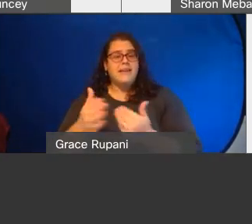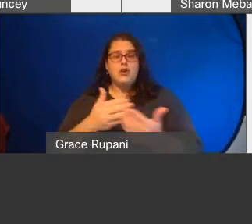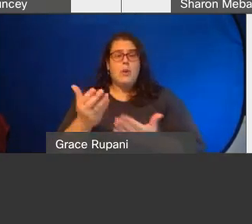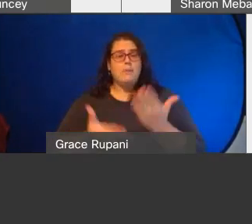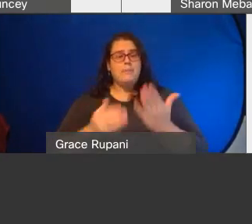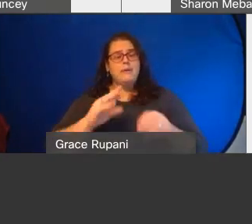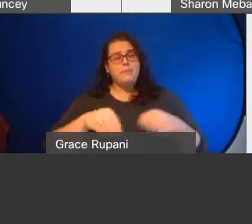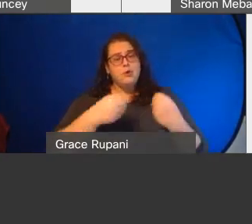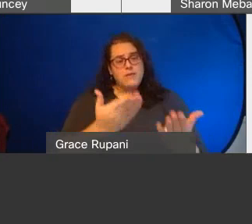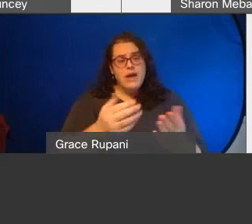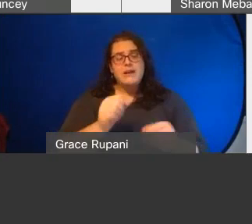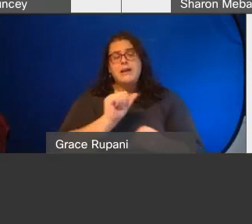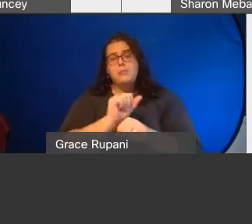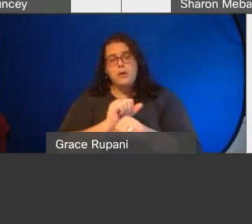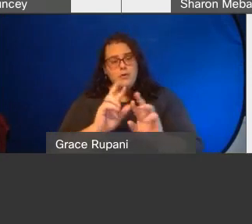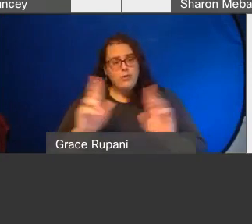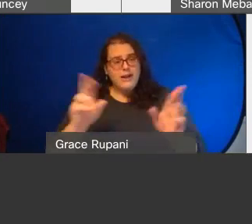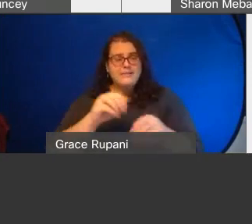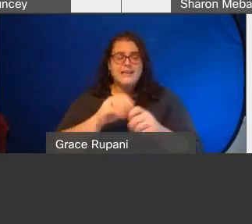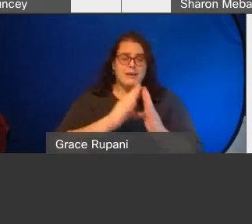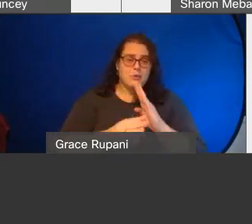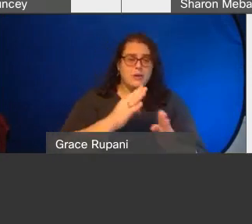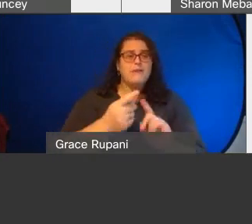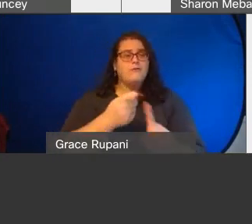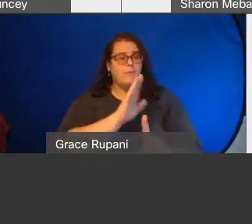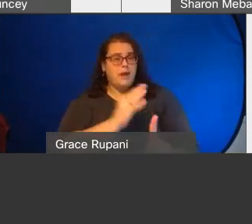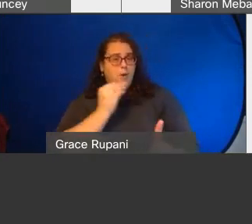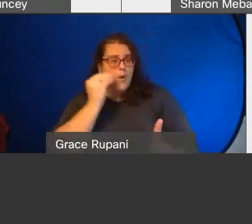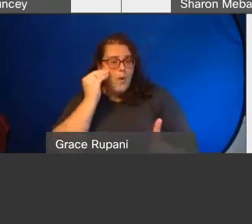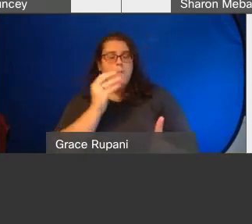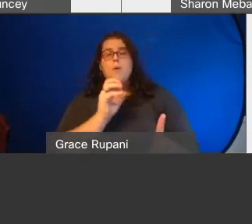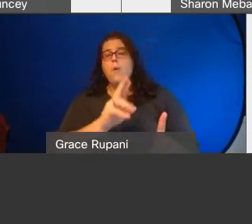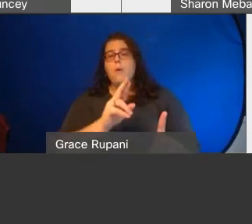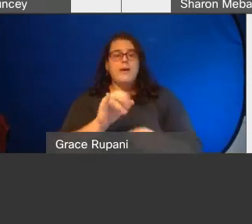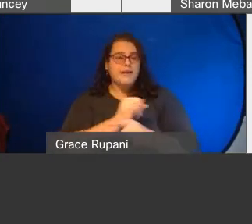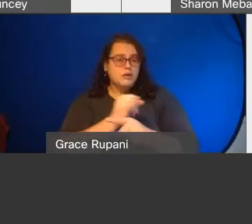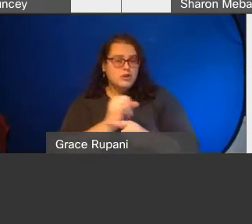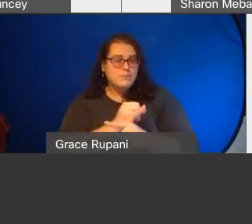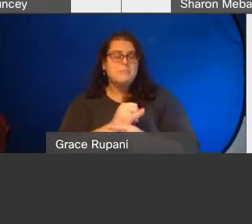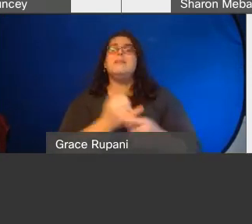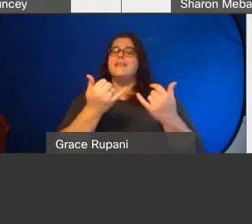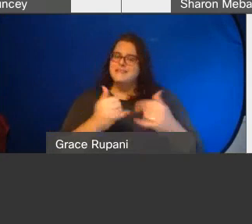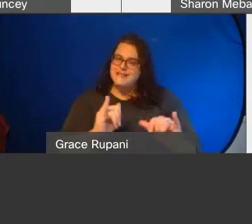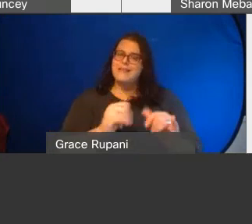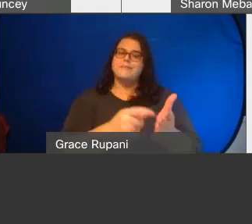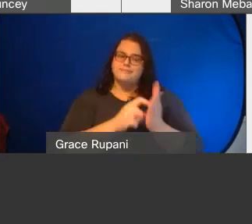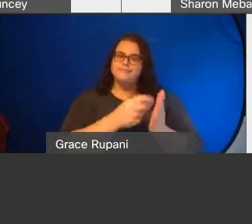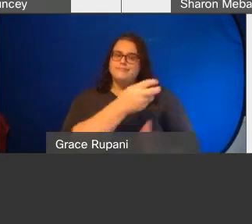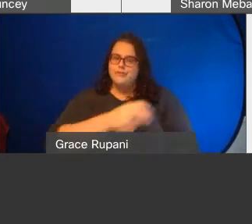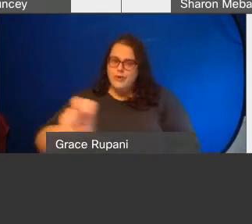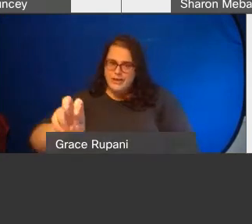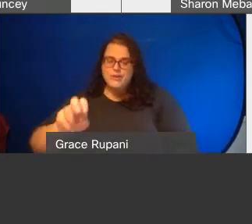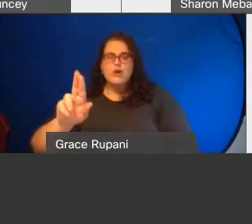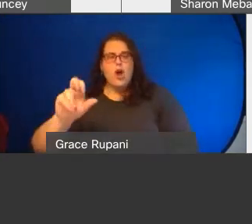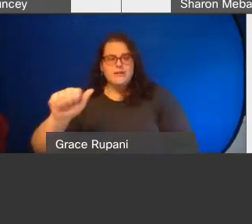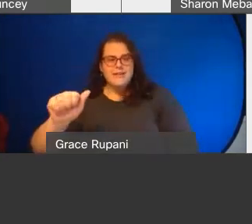their home at an internship, they still must be transferred to RSA for job readiness. Can you clarify this for us?